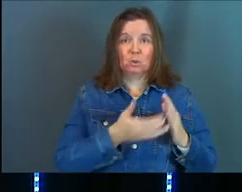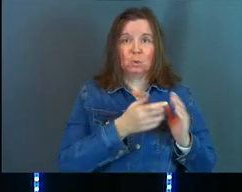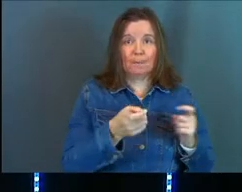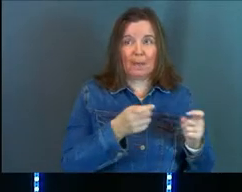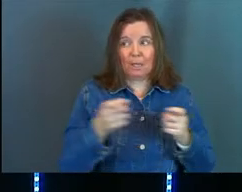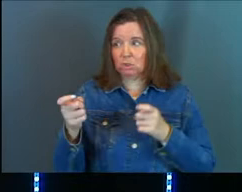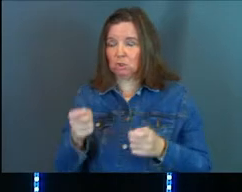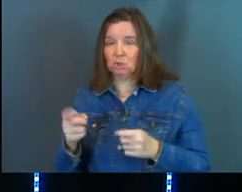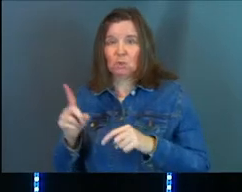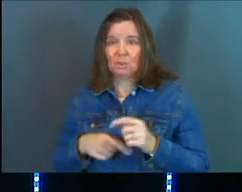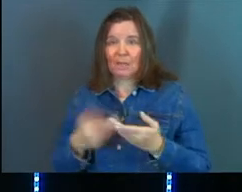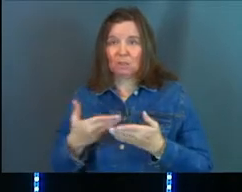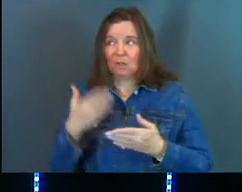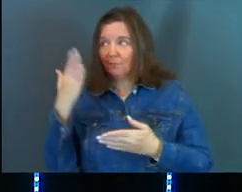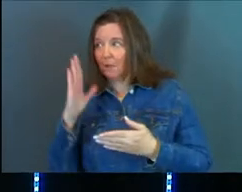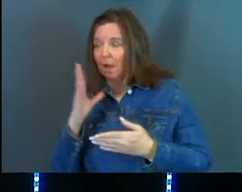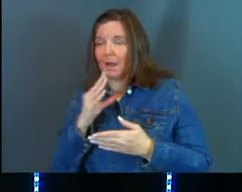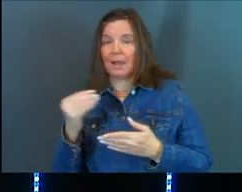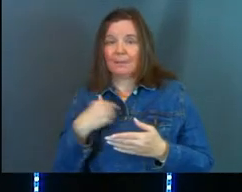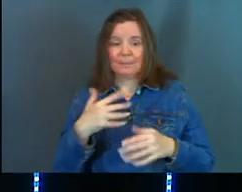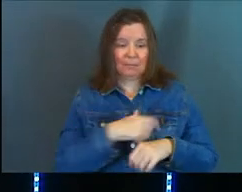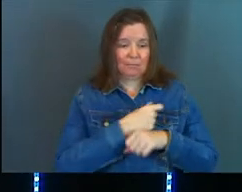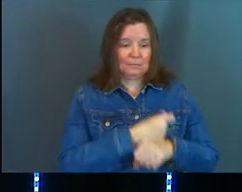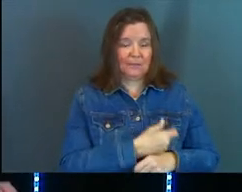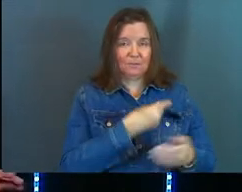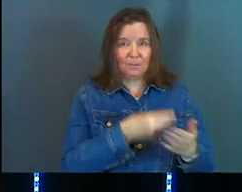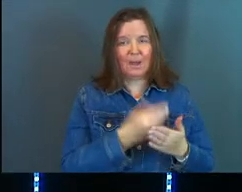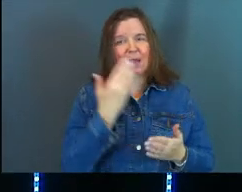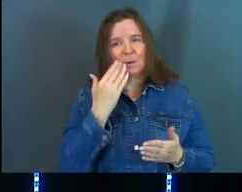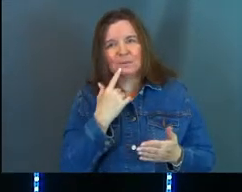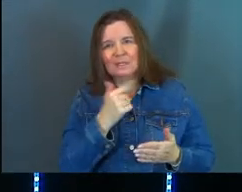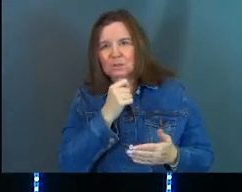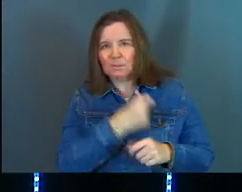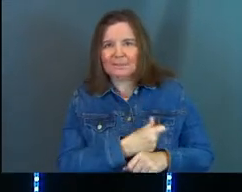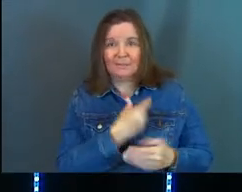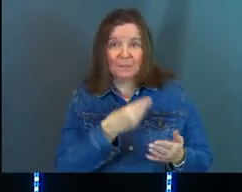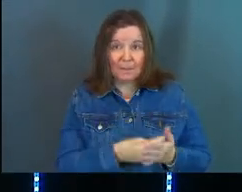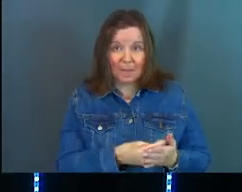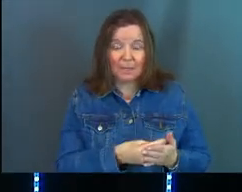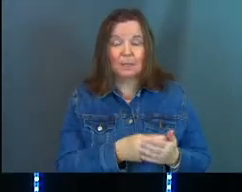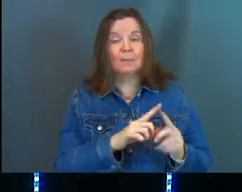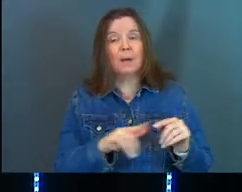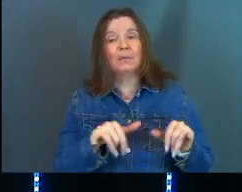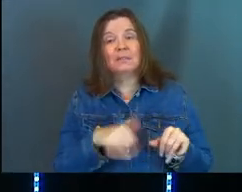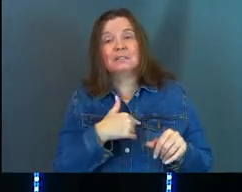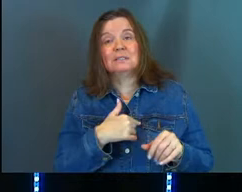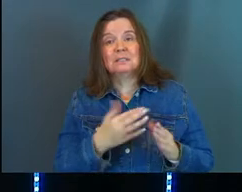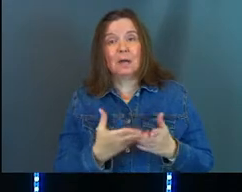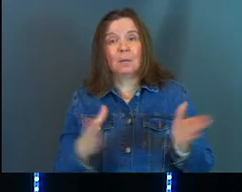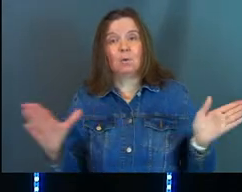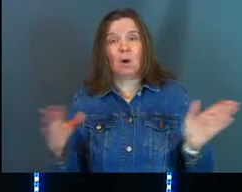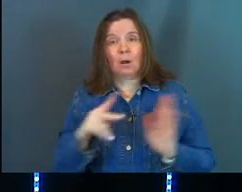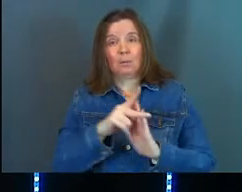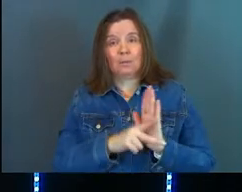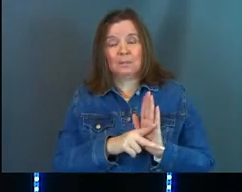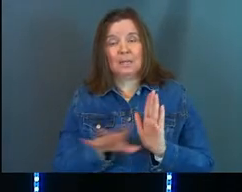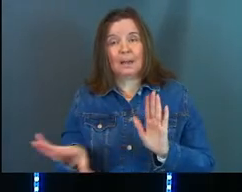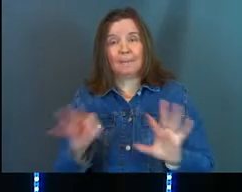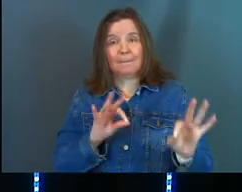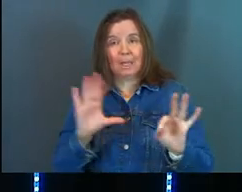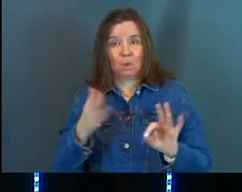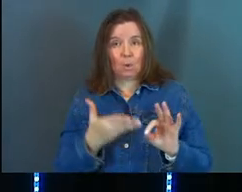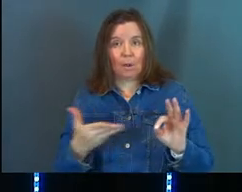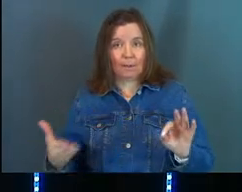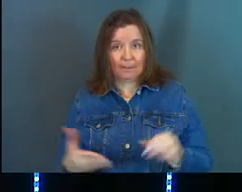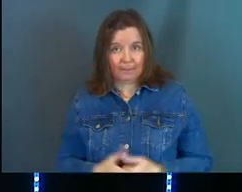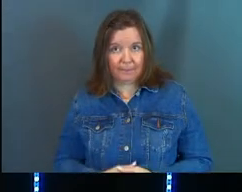despise the other. You cannot serve God and be enslaved to money. And I know it says don't be enslaved to money there, but this is a broader principle. Pick your